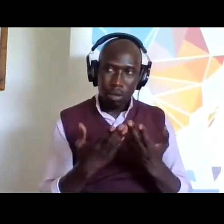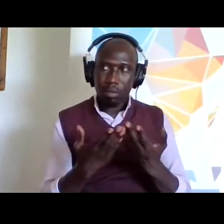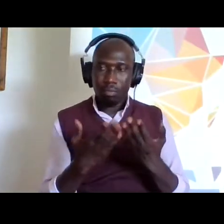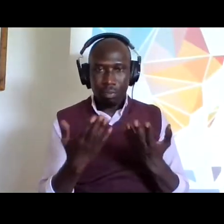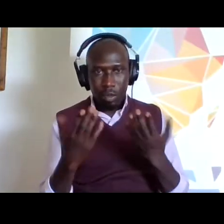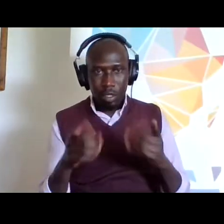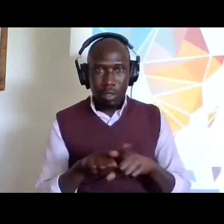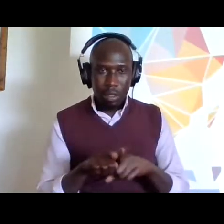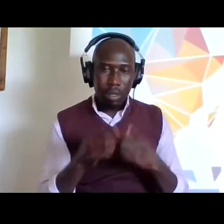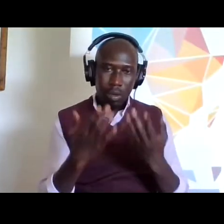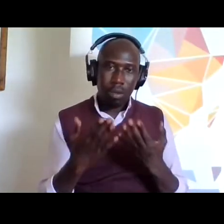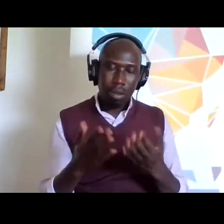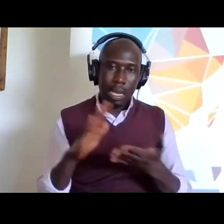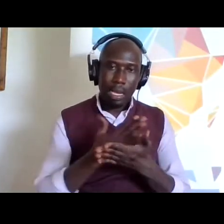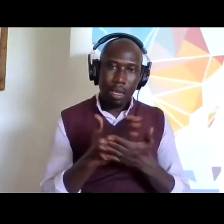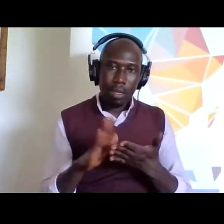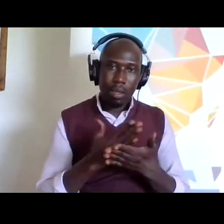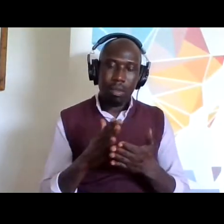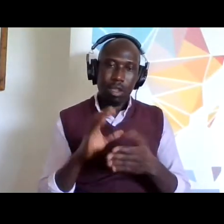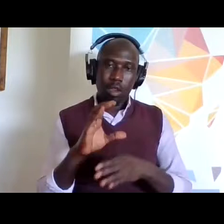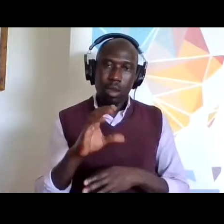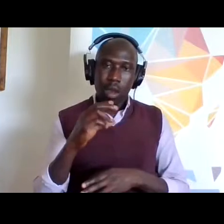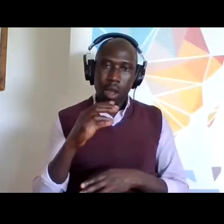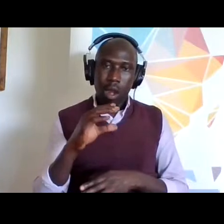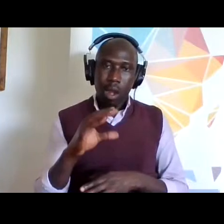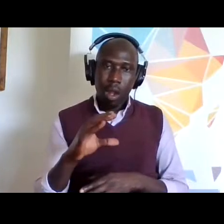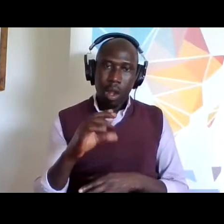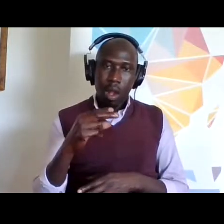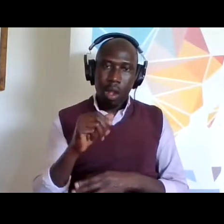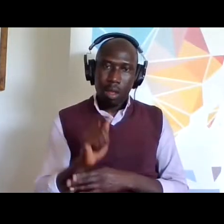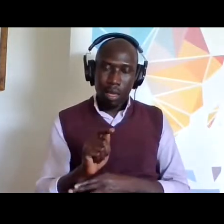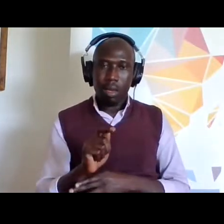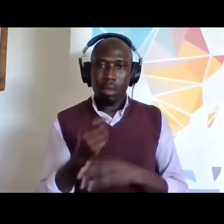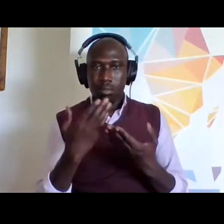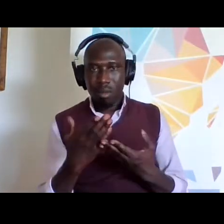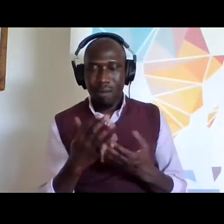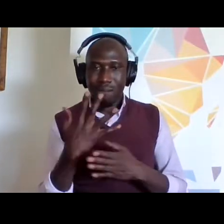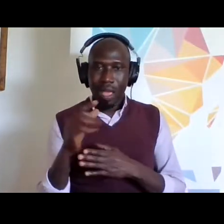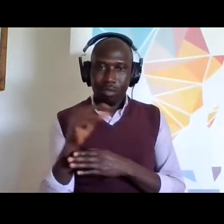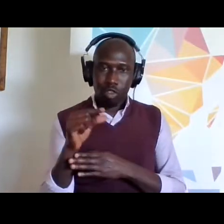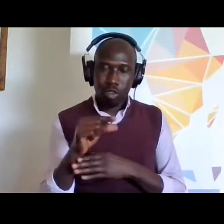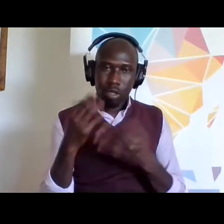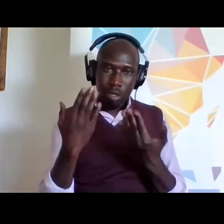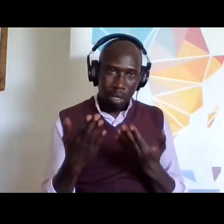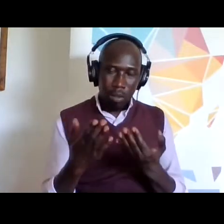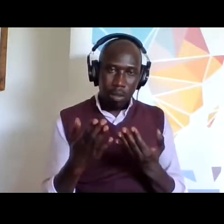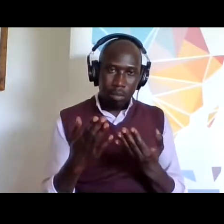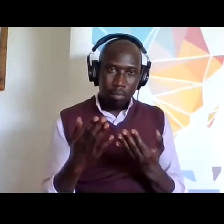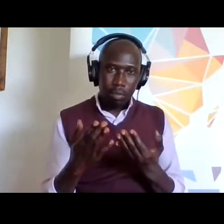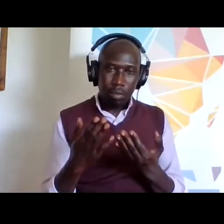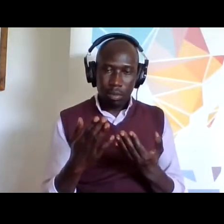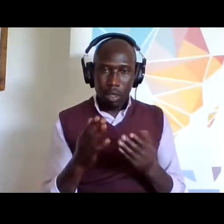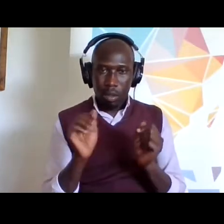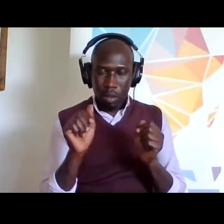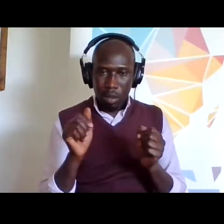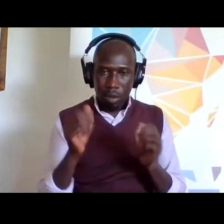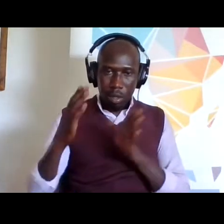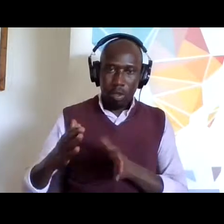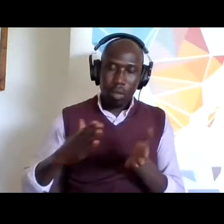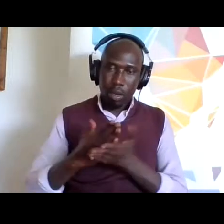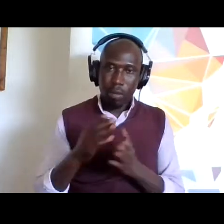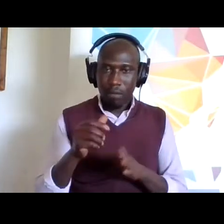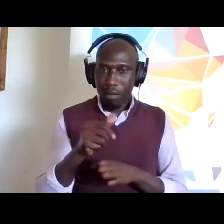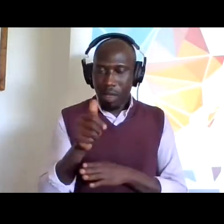I'll also share in the chat the link to our white paper on 5G and democracy and human rights for anyone